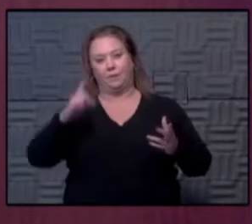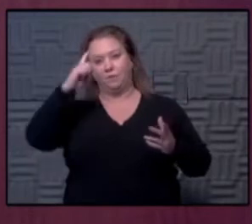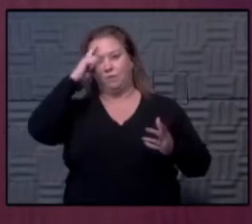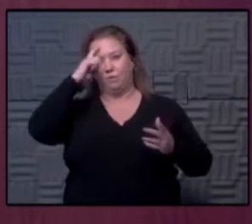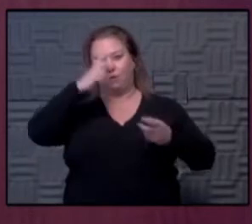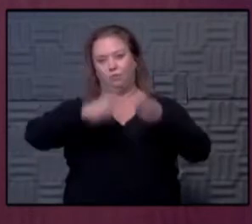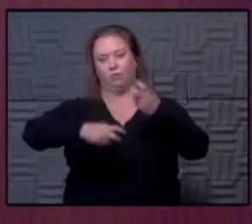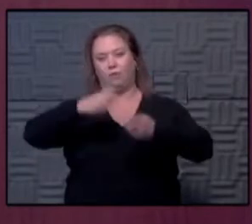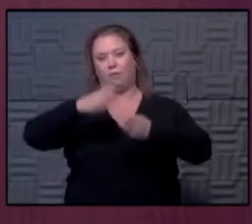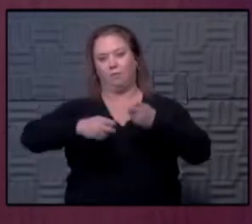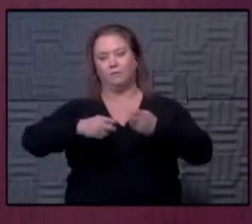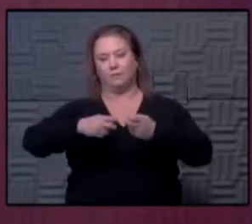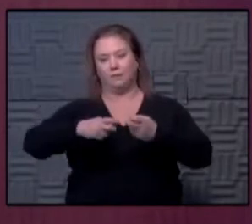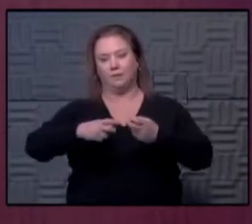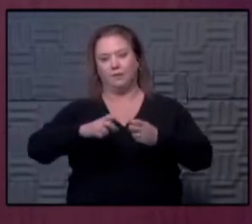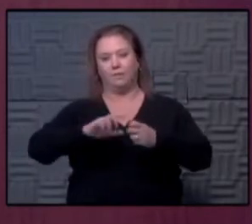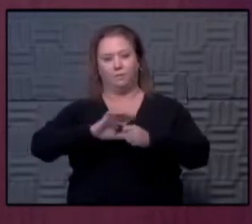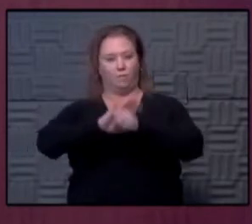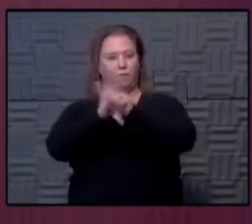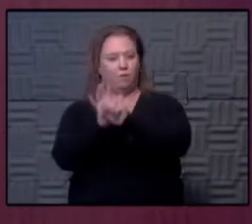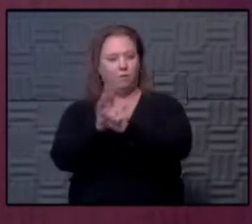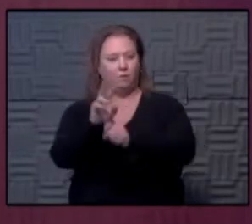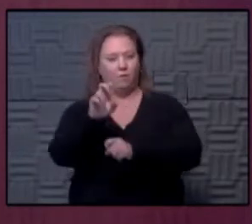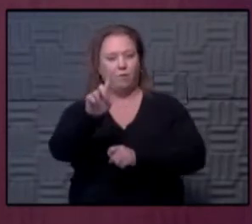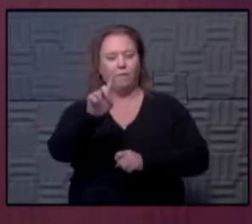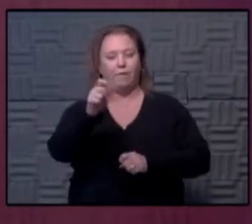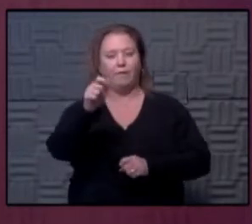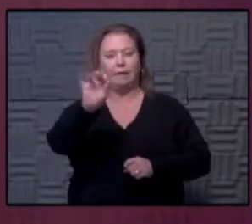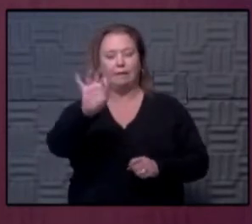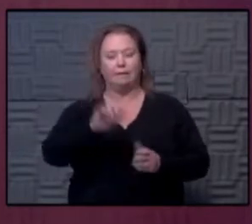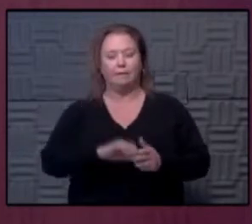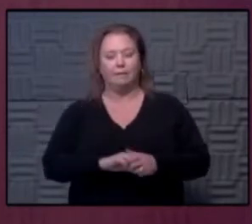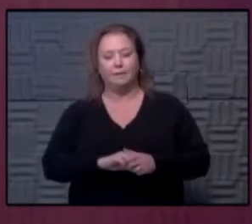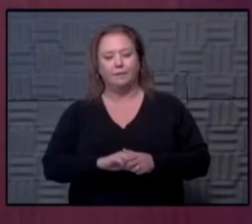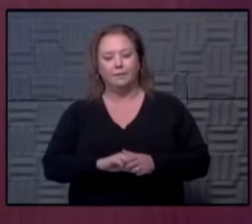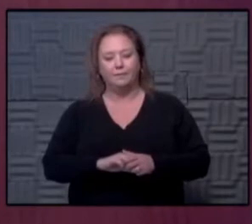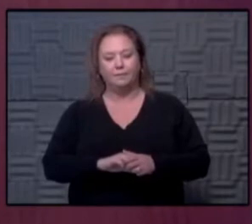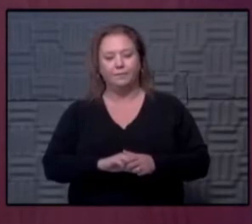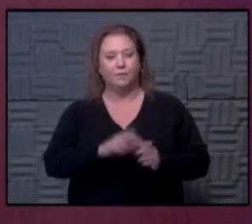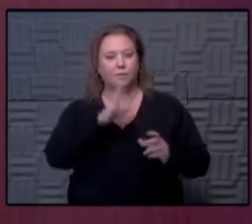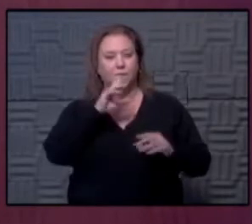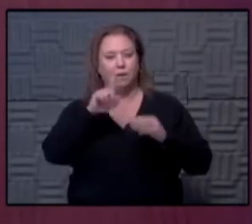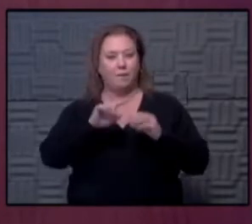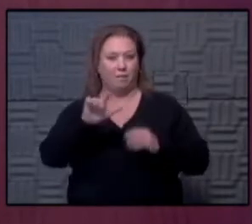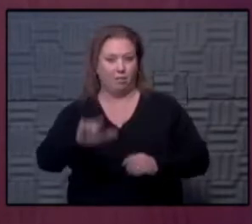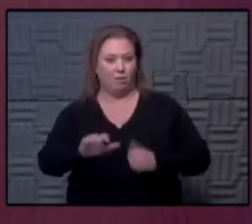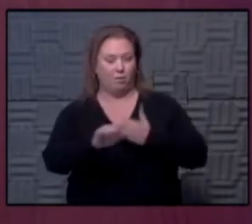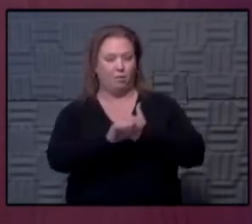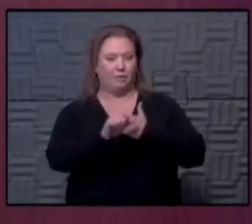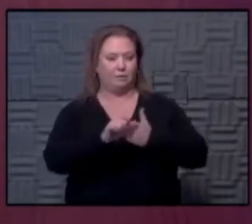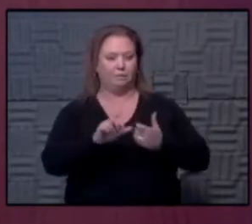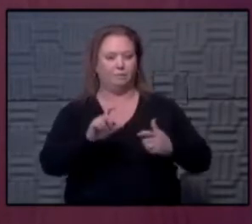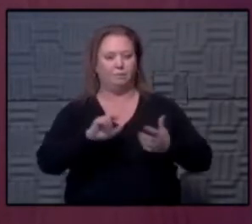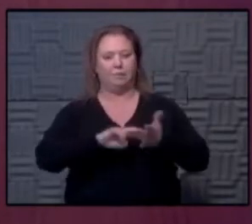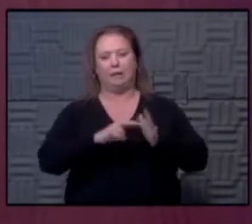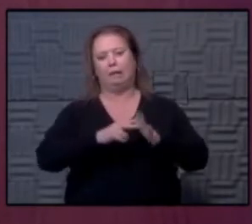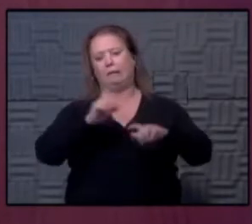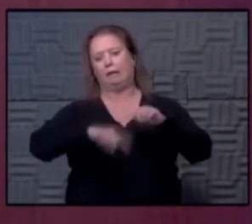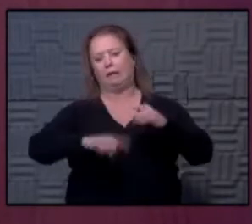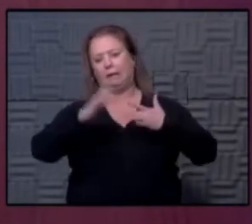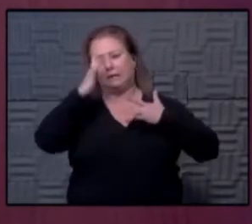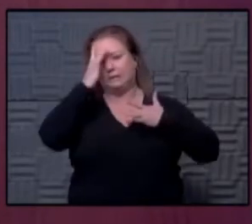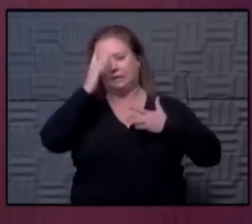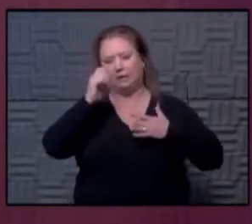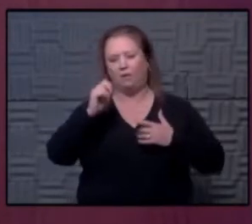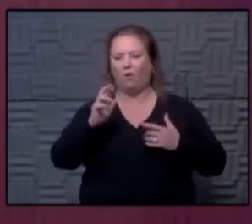neurologic problems following this disease, and so we talk about low risk as meaning I can't get the disease or I